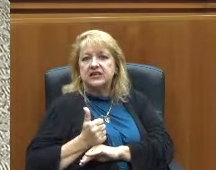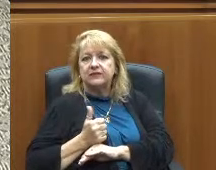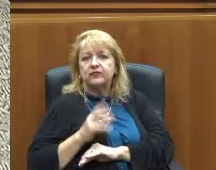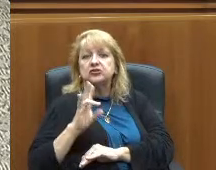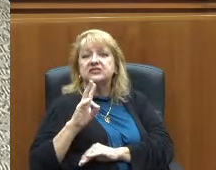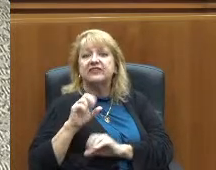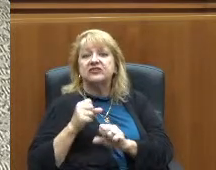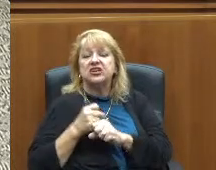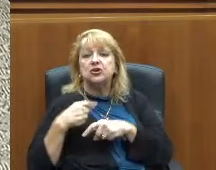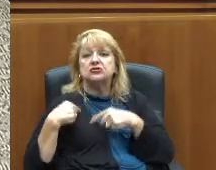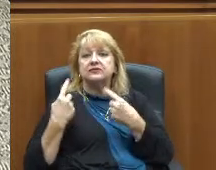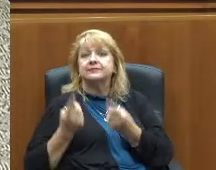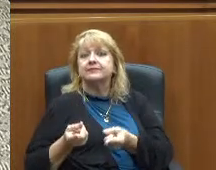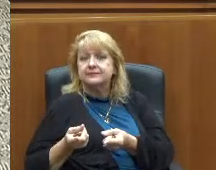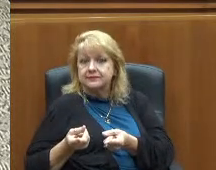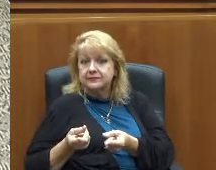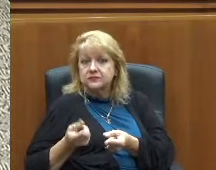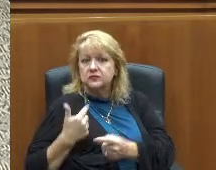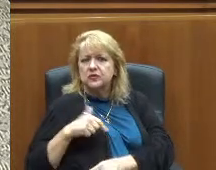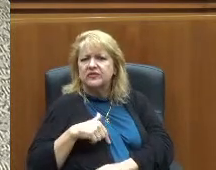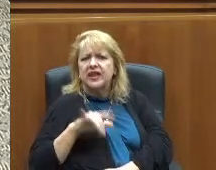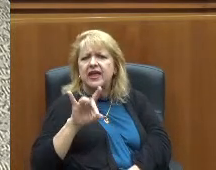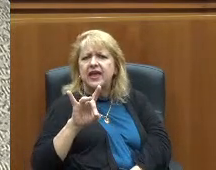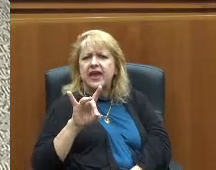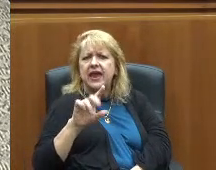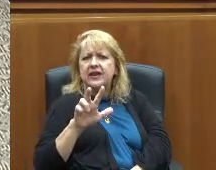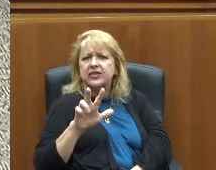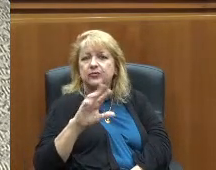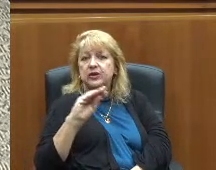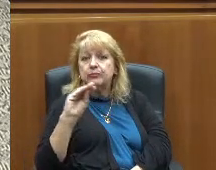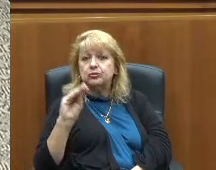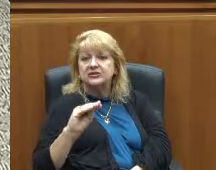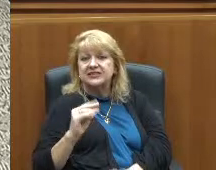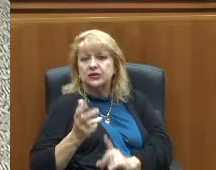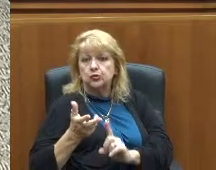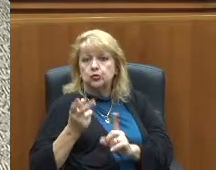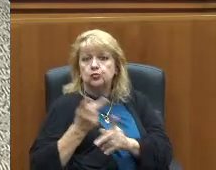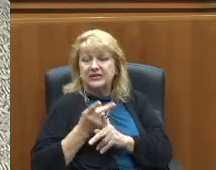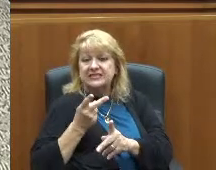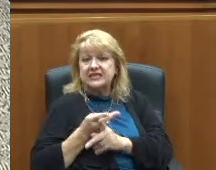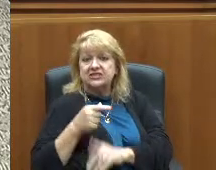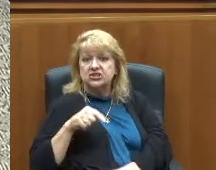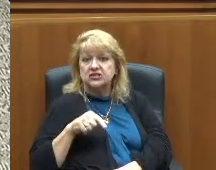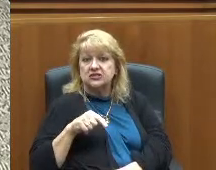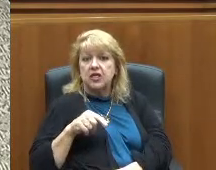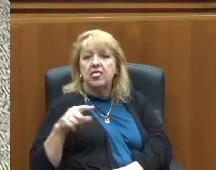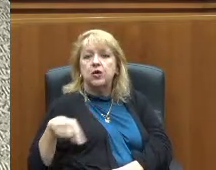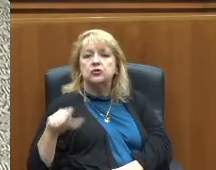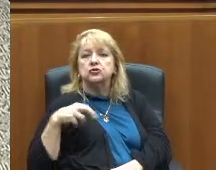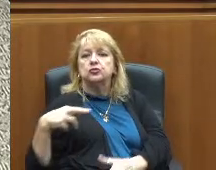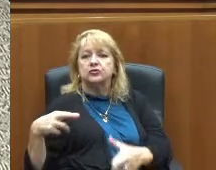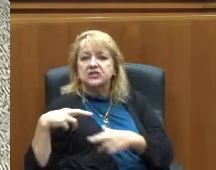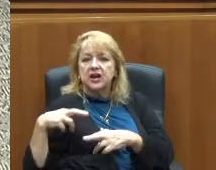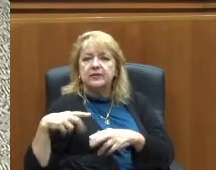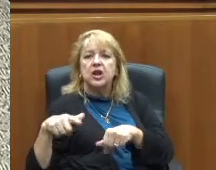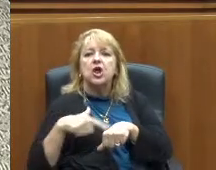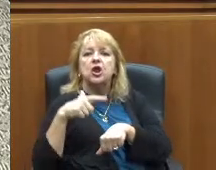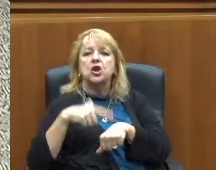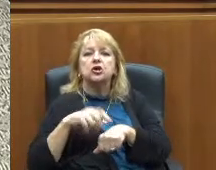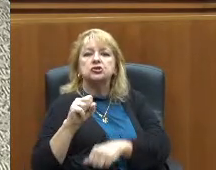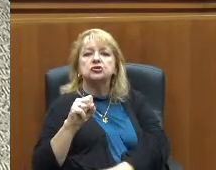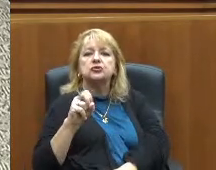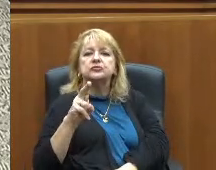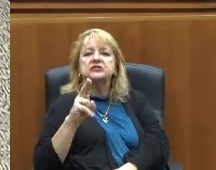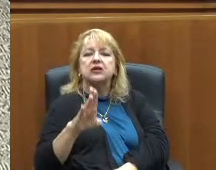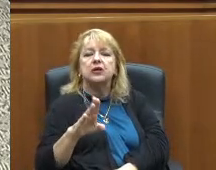for 7 years, and we've had like 83% retention on that. So our retirees, our long-term subs, our